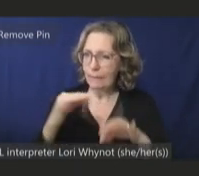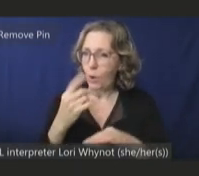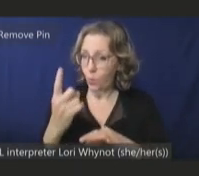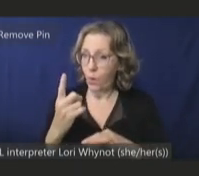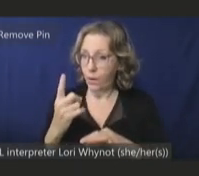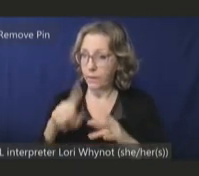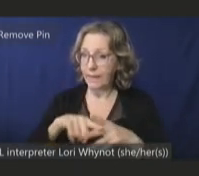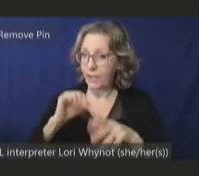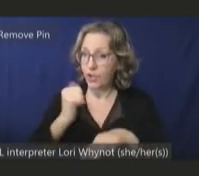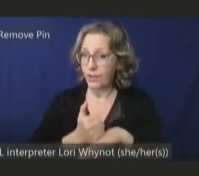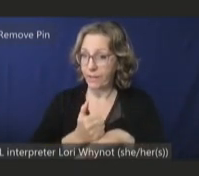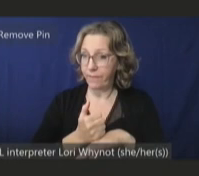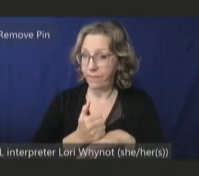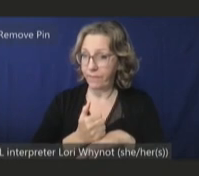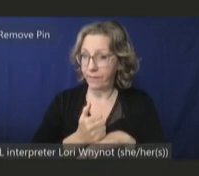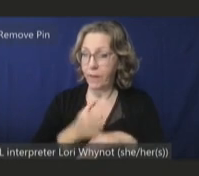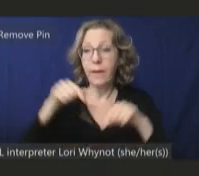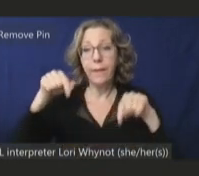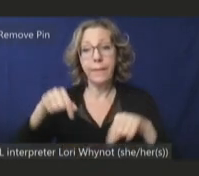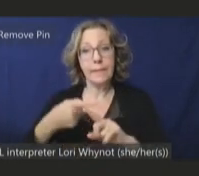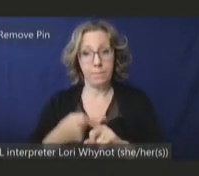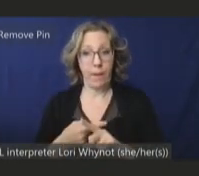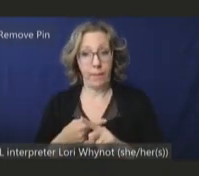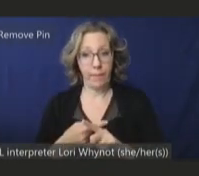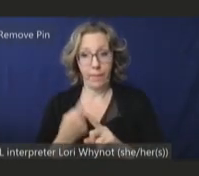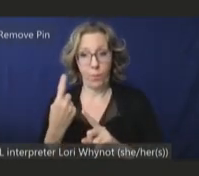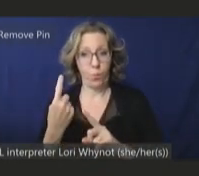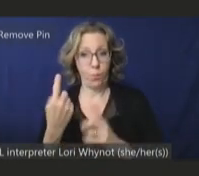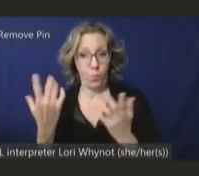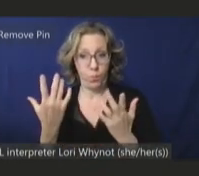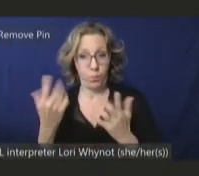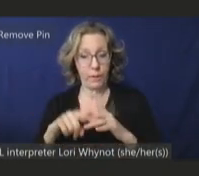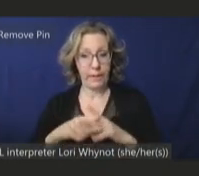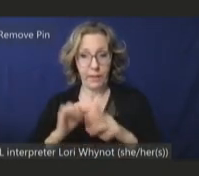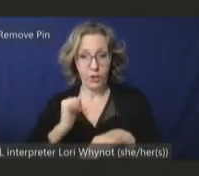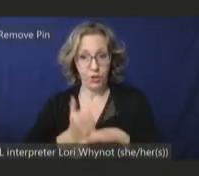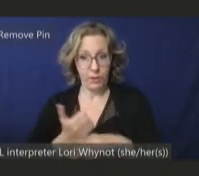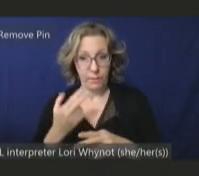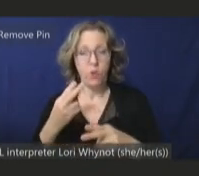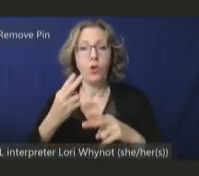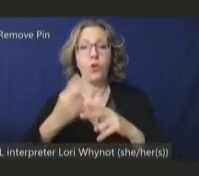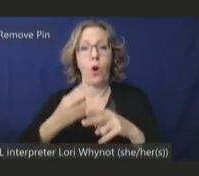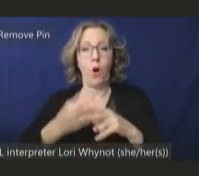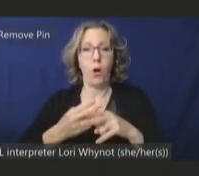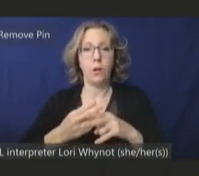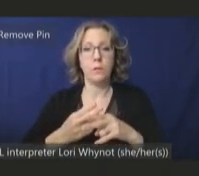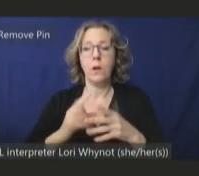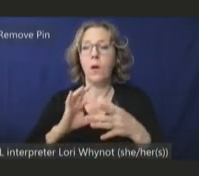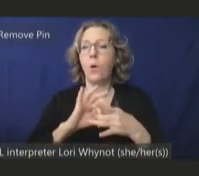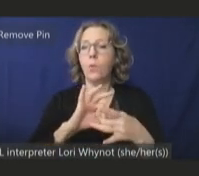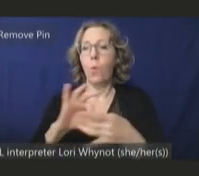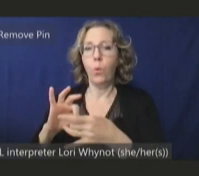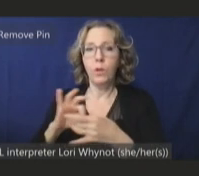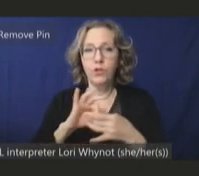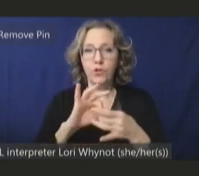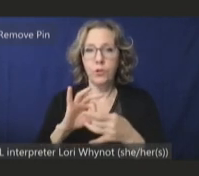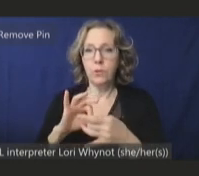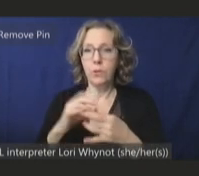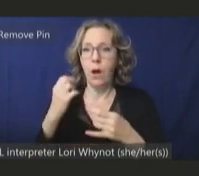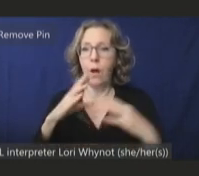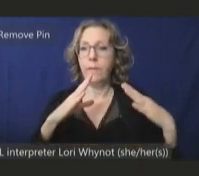month, I'm talking about a national group that we're a part of. It's called the Coalition of Municipal Offices for People with Disabilities,